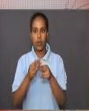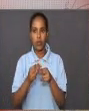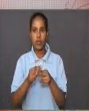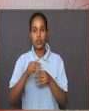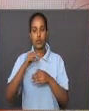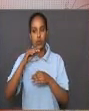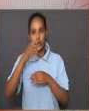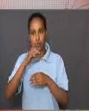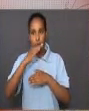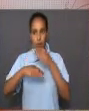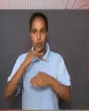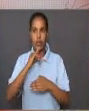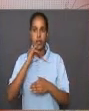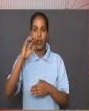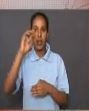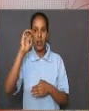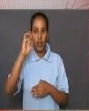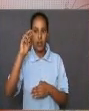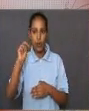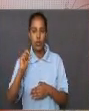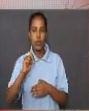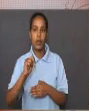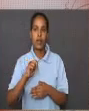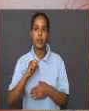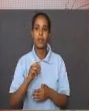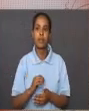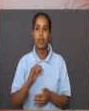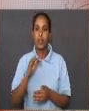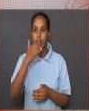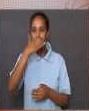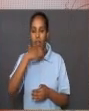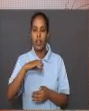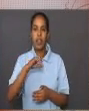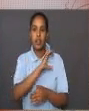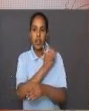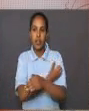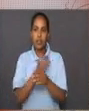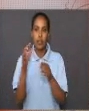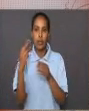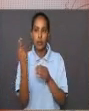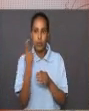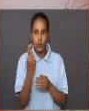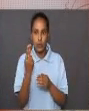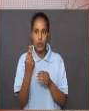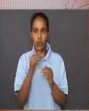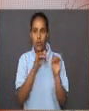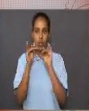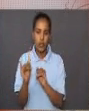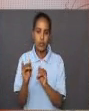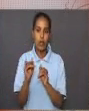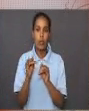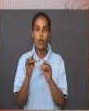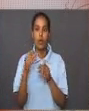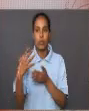Therefore, the solution process is endothermic. Heat energy was used